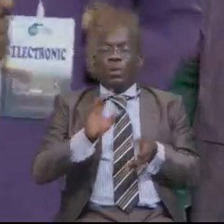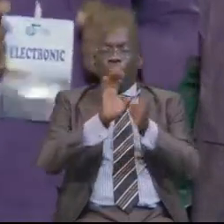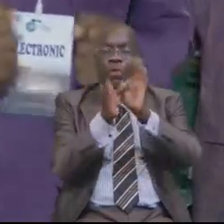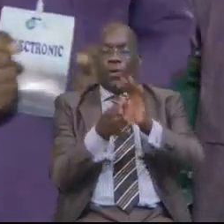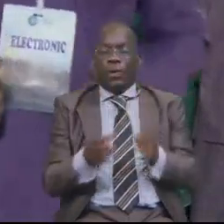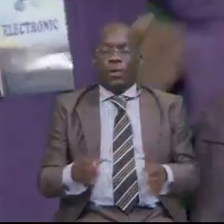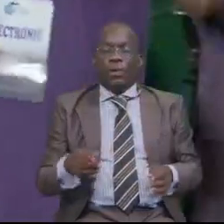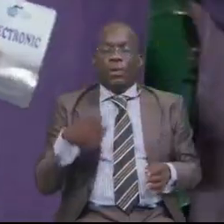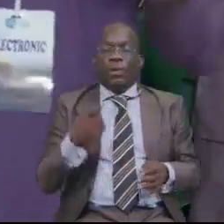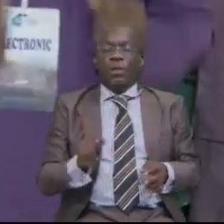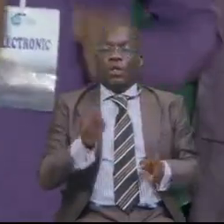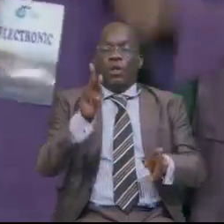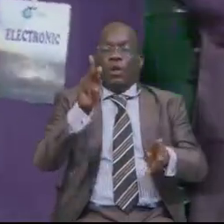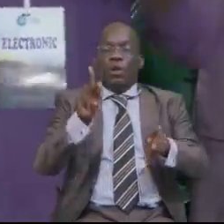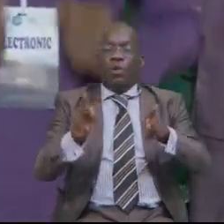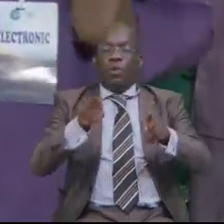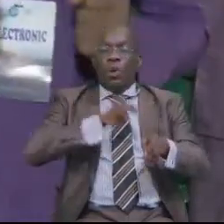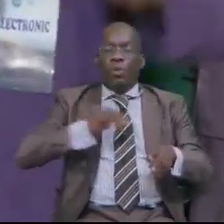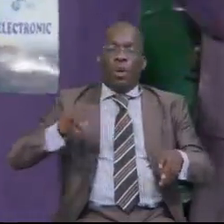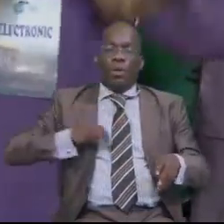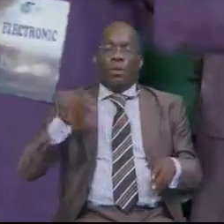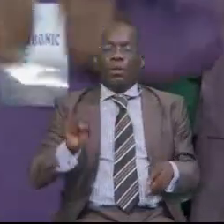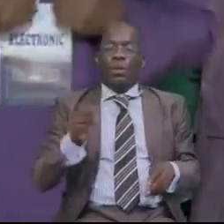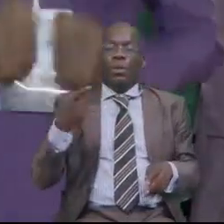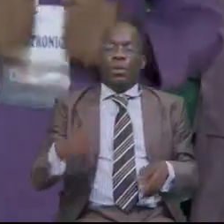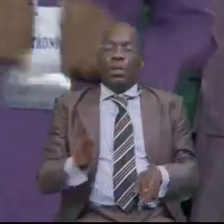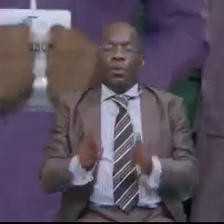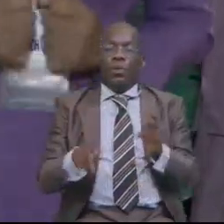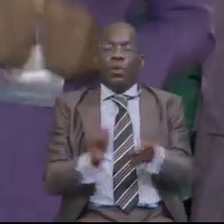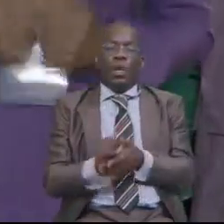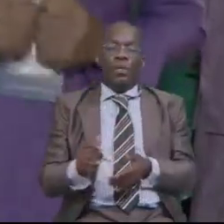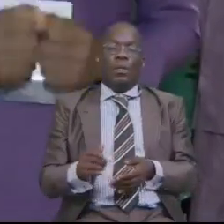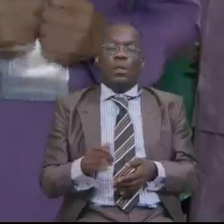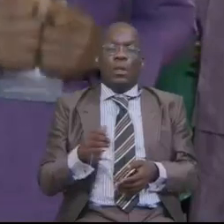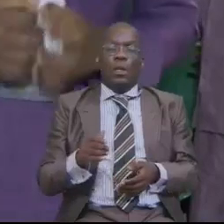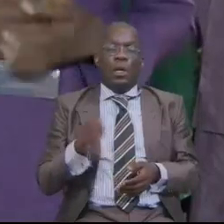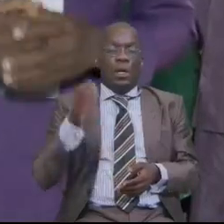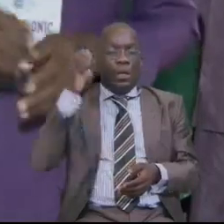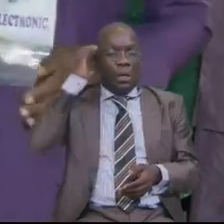the congregants, the people that listen to you.